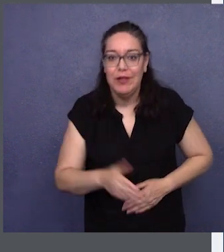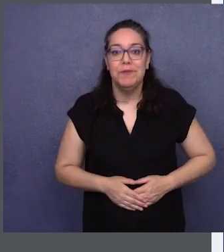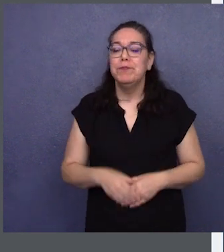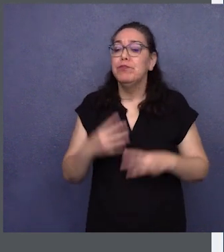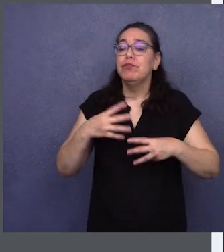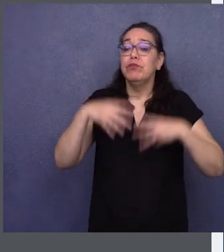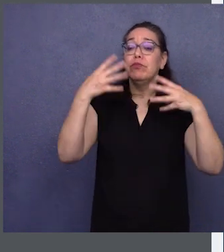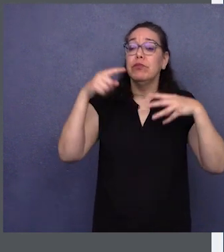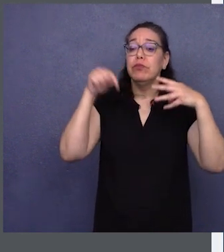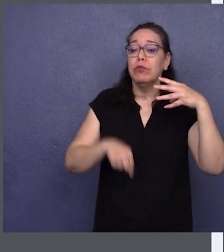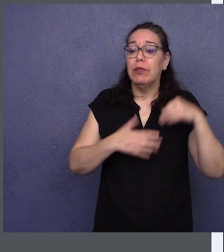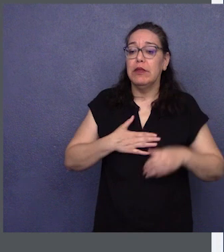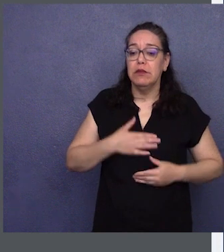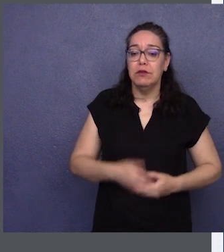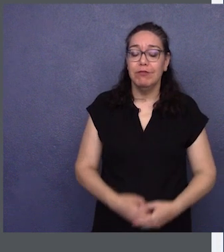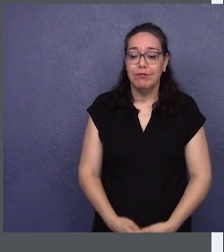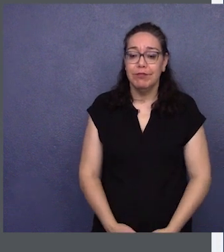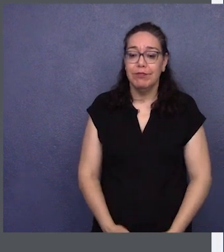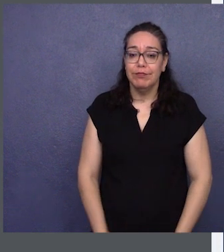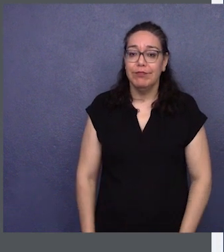Scroll down, please.